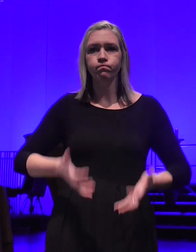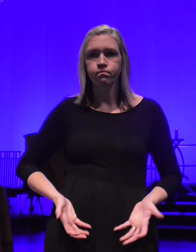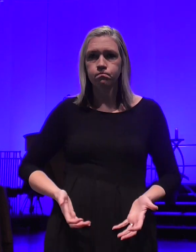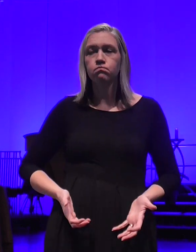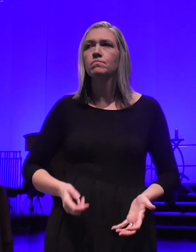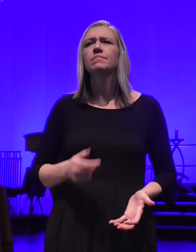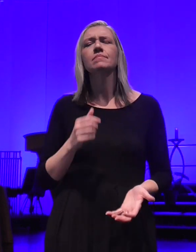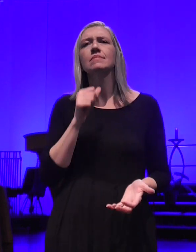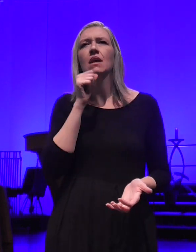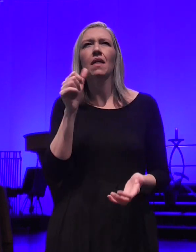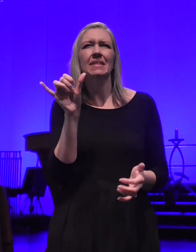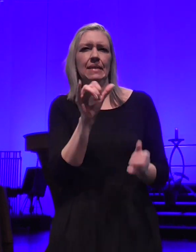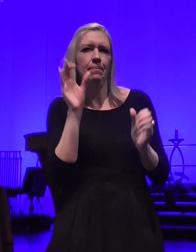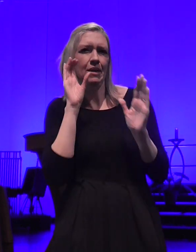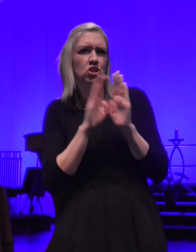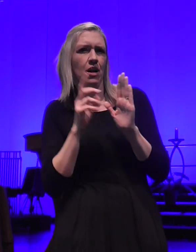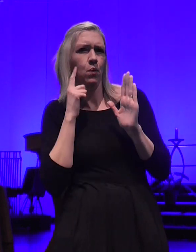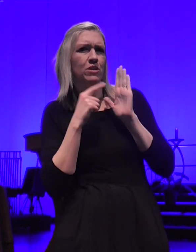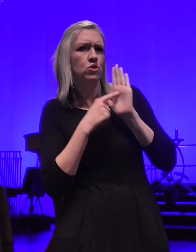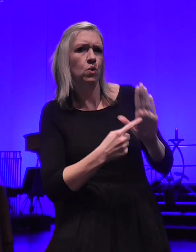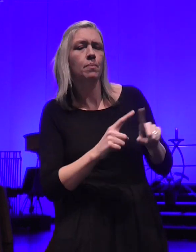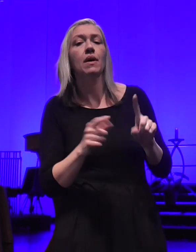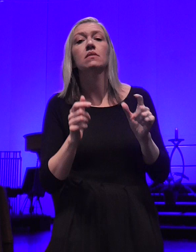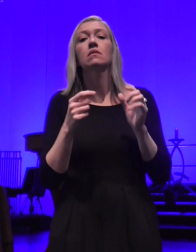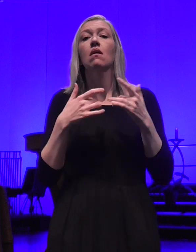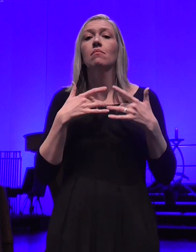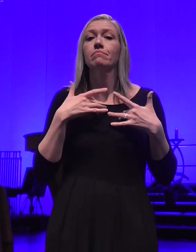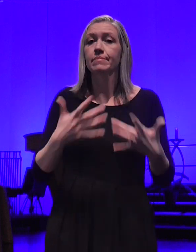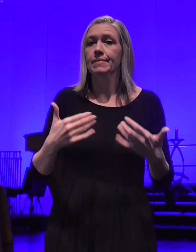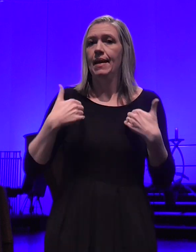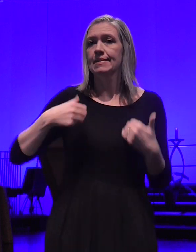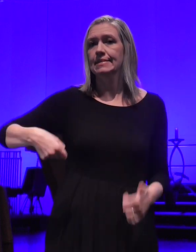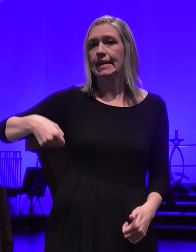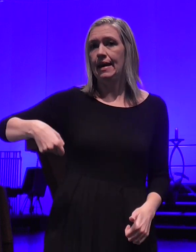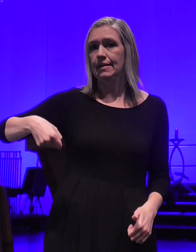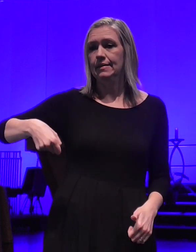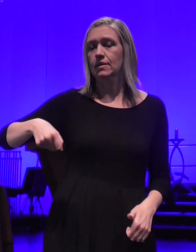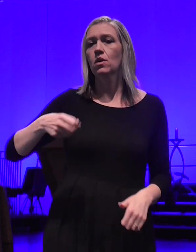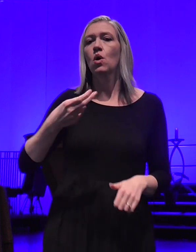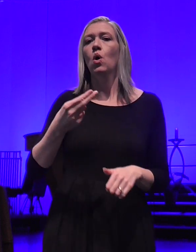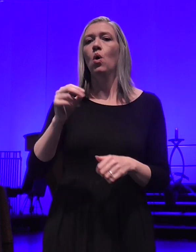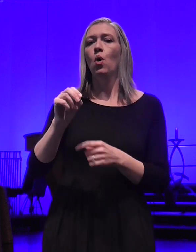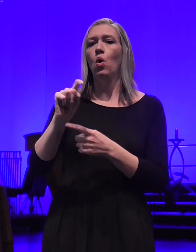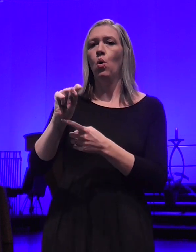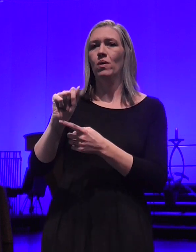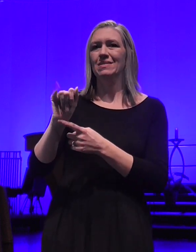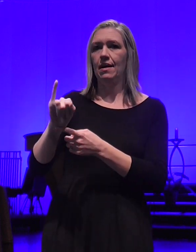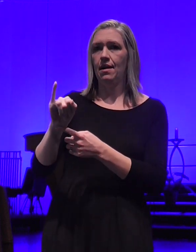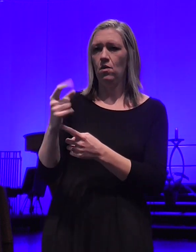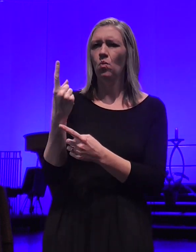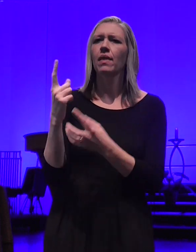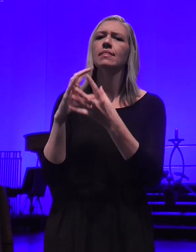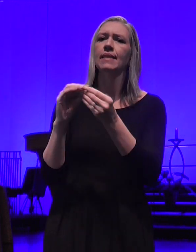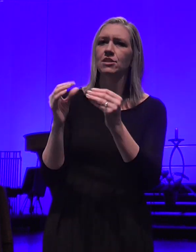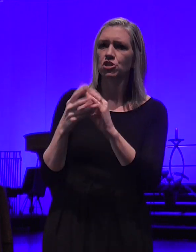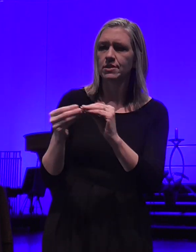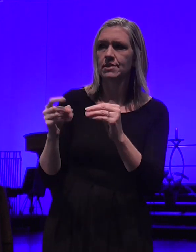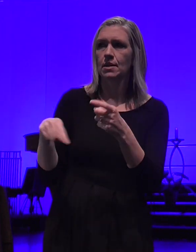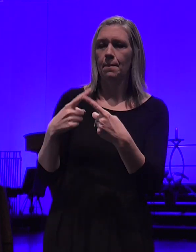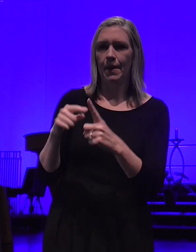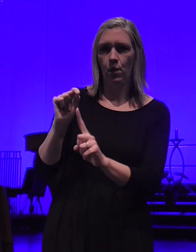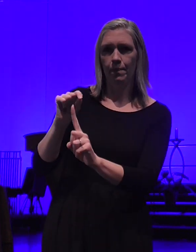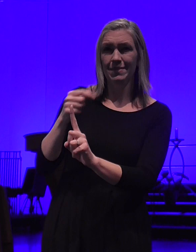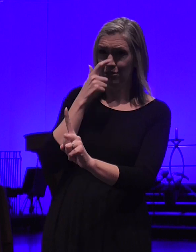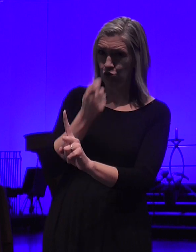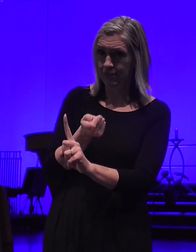not in the picture that you're about to see, but with a sack. And what Hotai does, one of the legends of Hotai, it's kind of interesting, hear